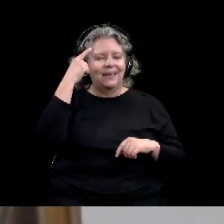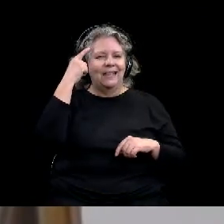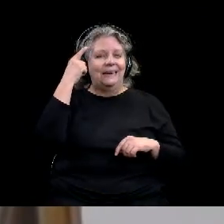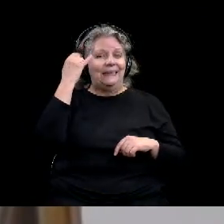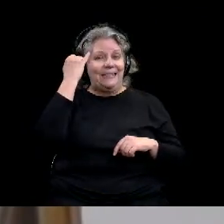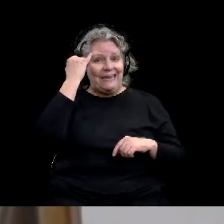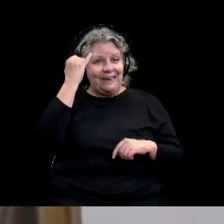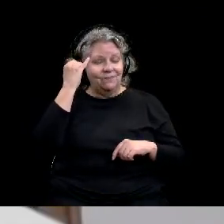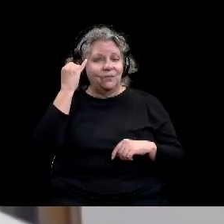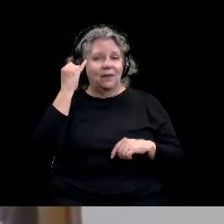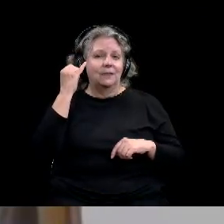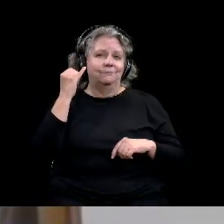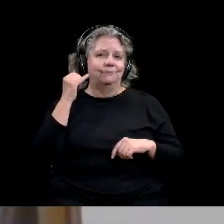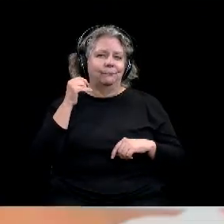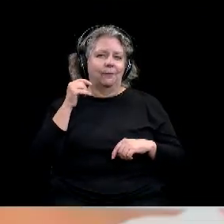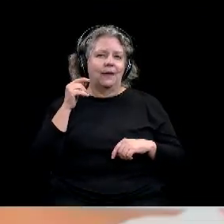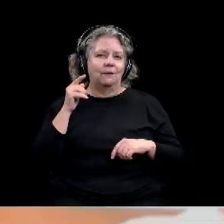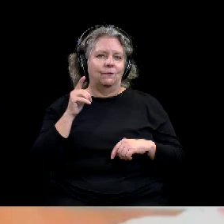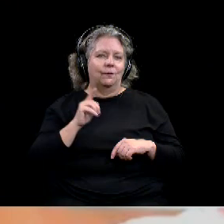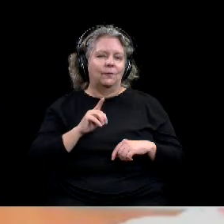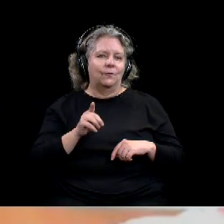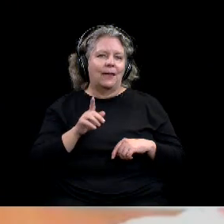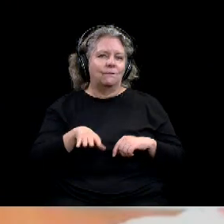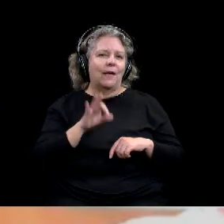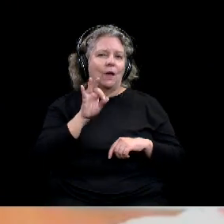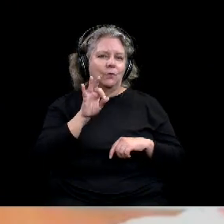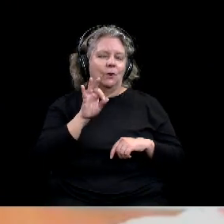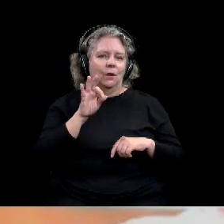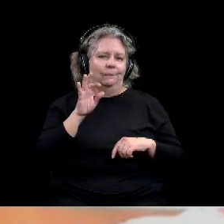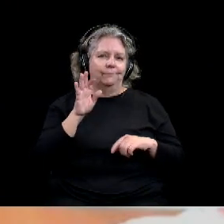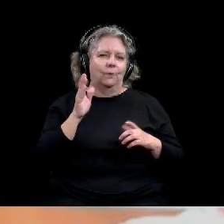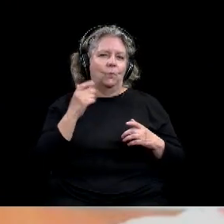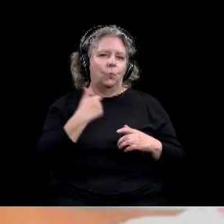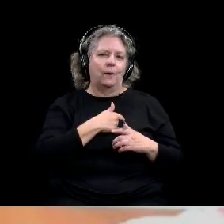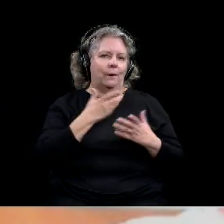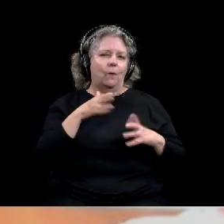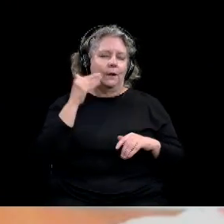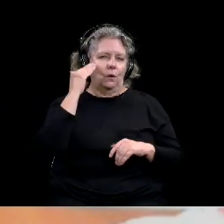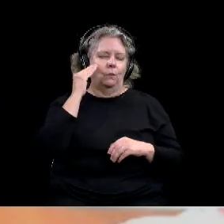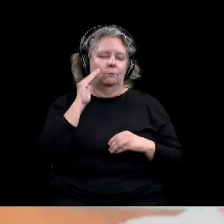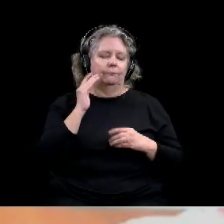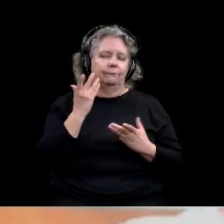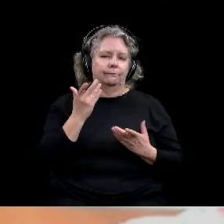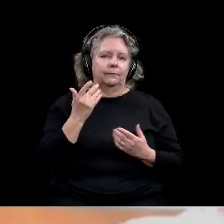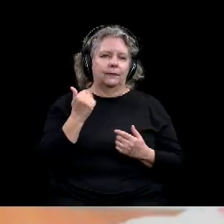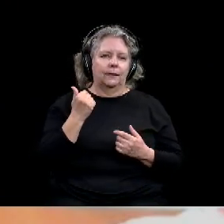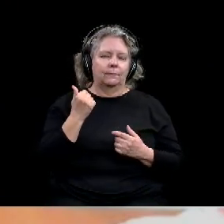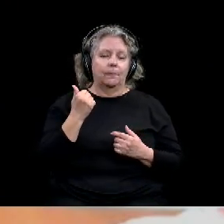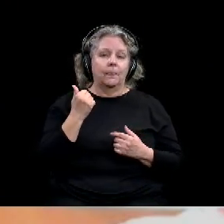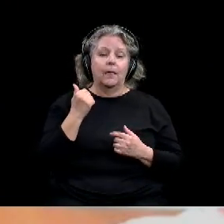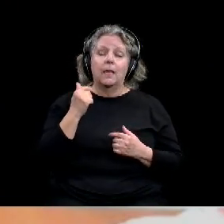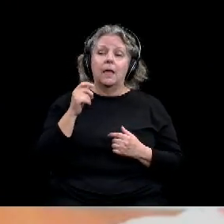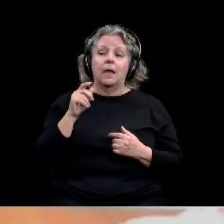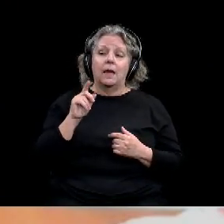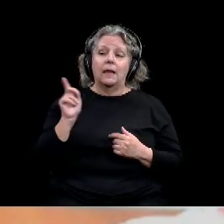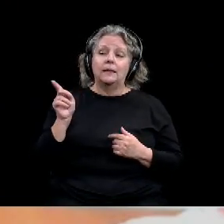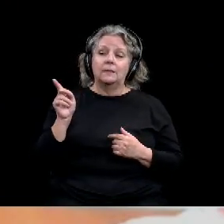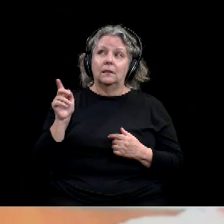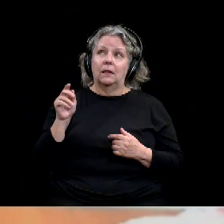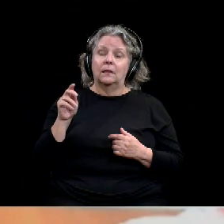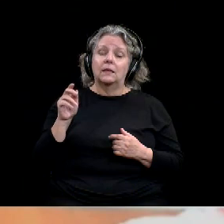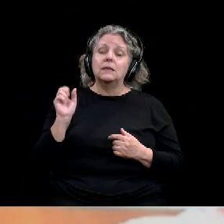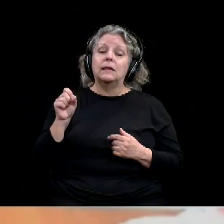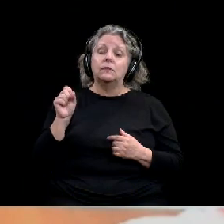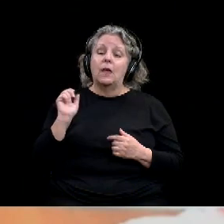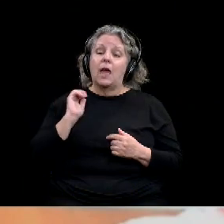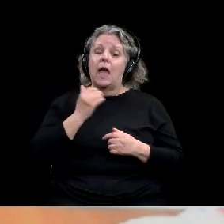something about that. I'm not sure. So yes, our lab in Temple does do the genomics, and we have not identified any UK strain.